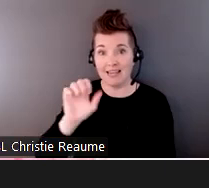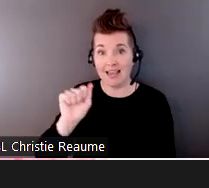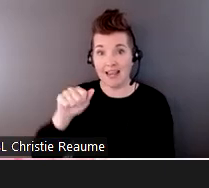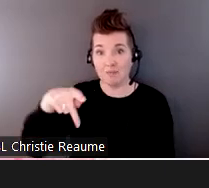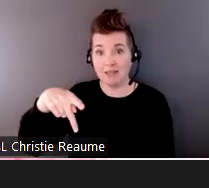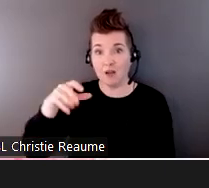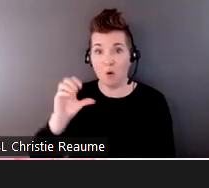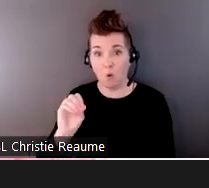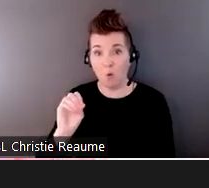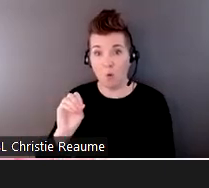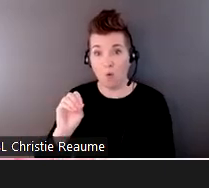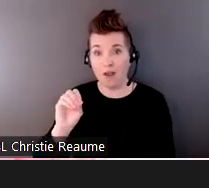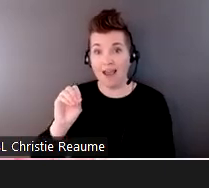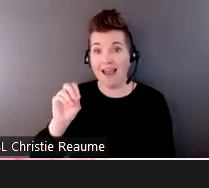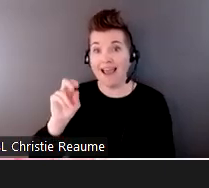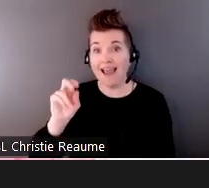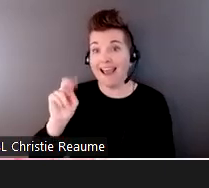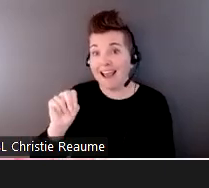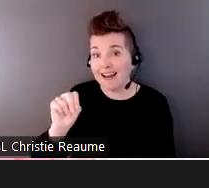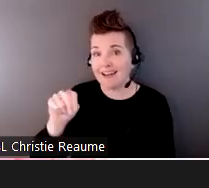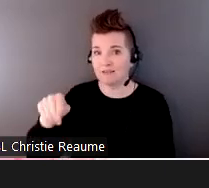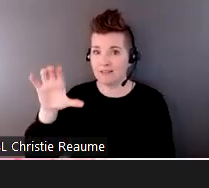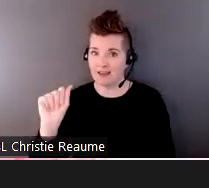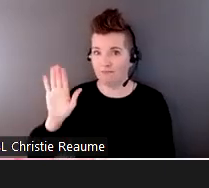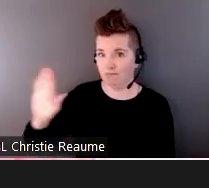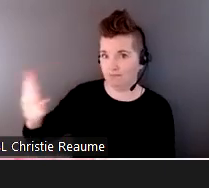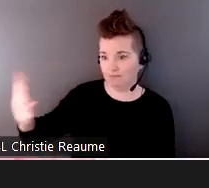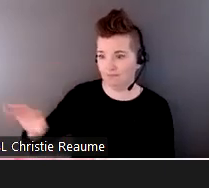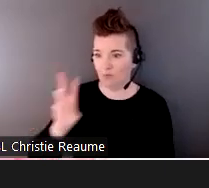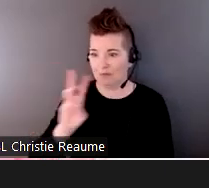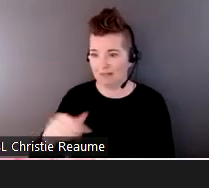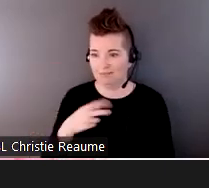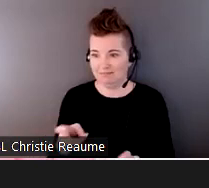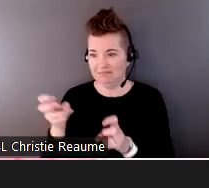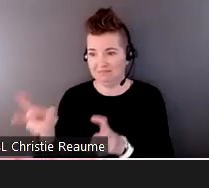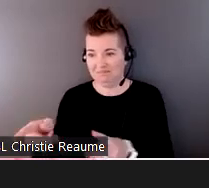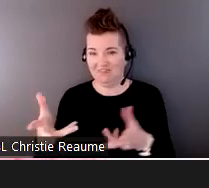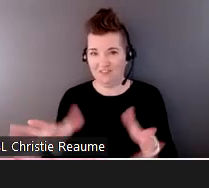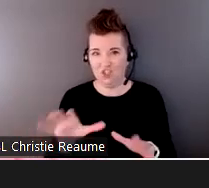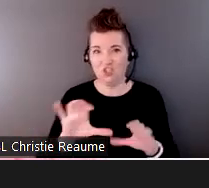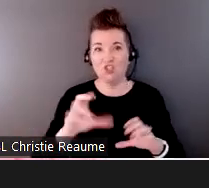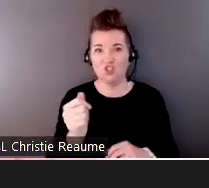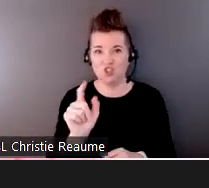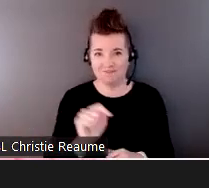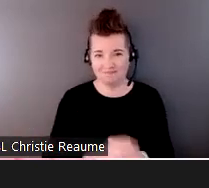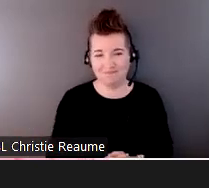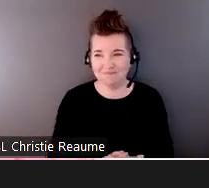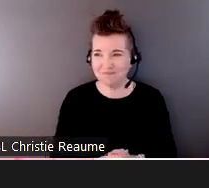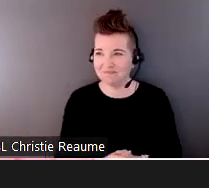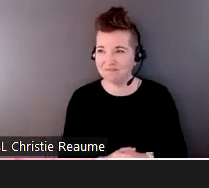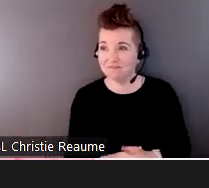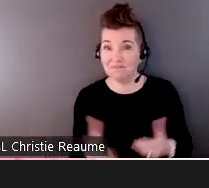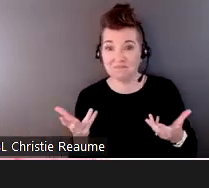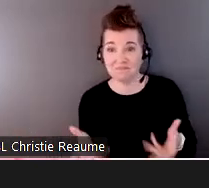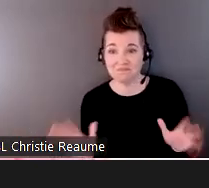Ontario which is e-a-p-o-n dot C A and I'm put both in the chat box I believe that's